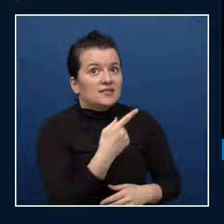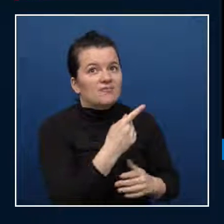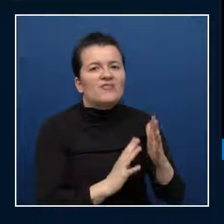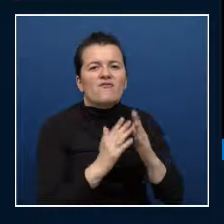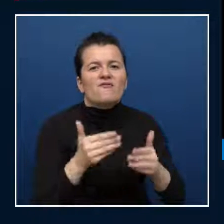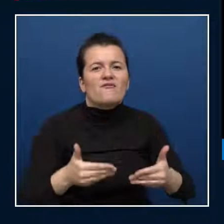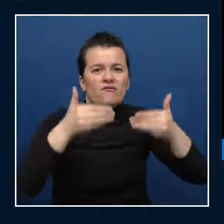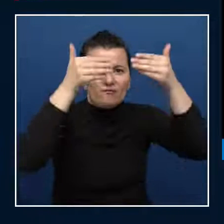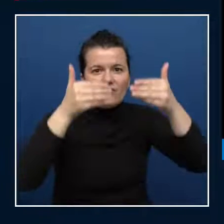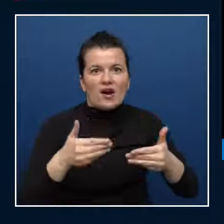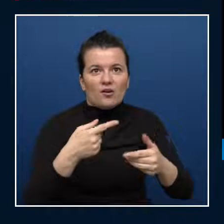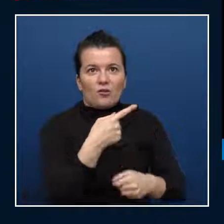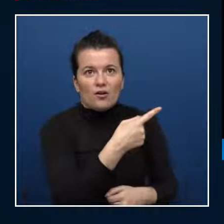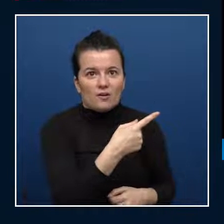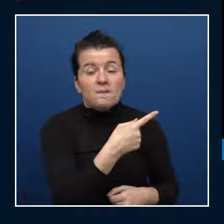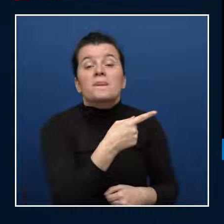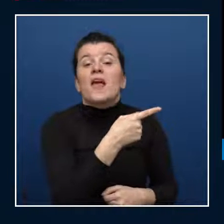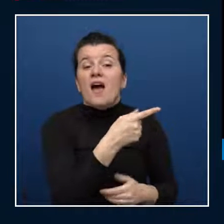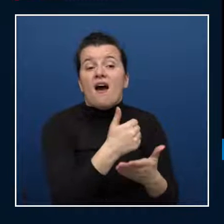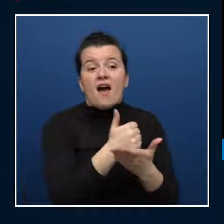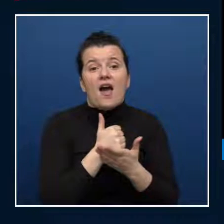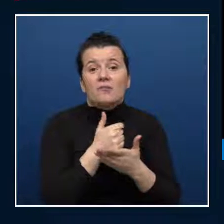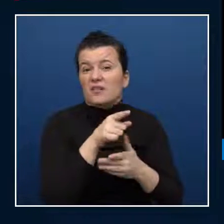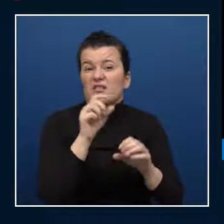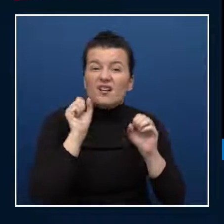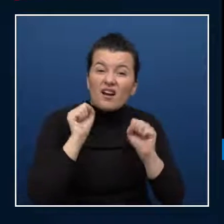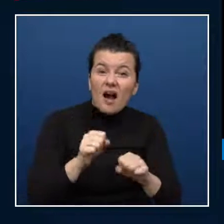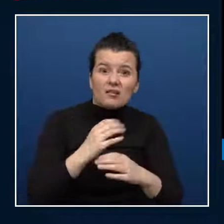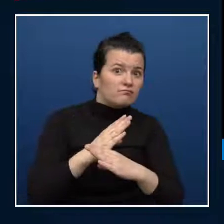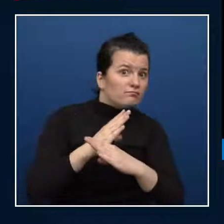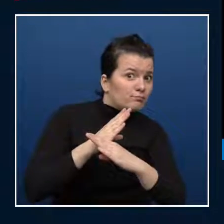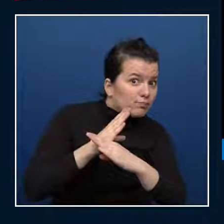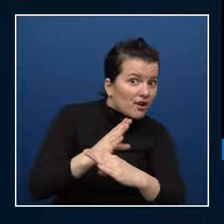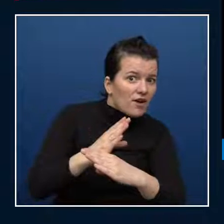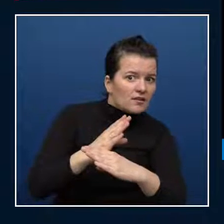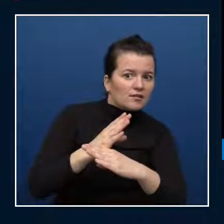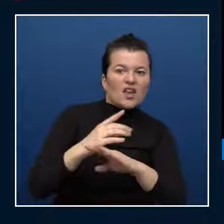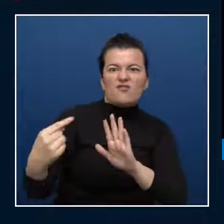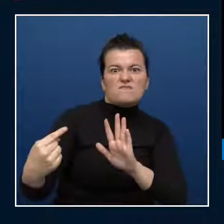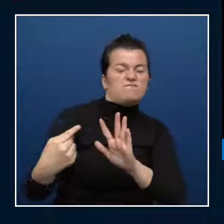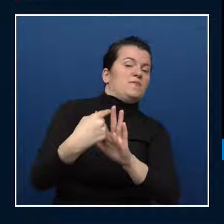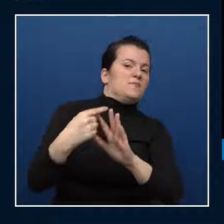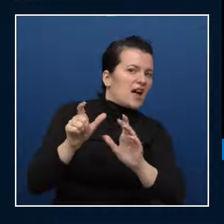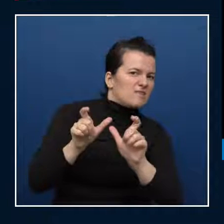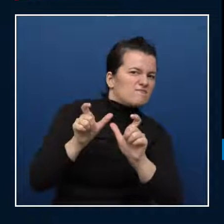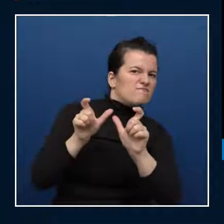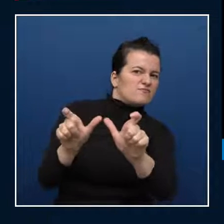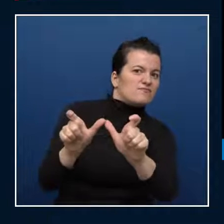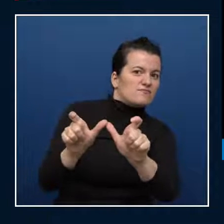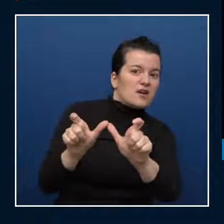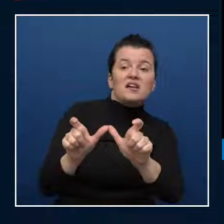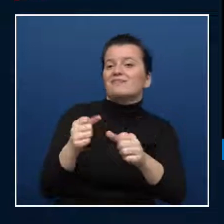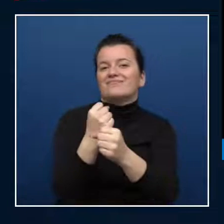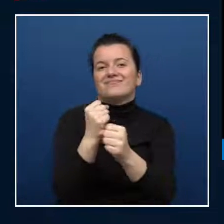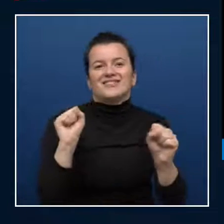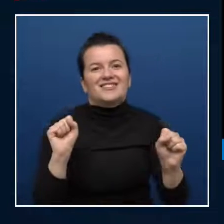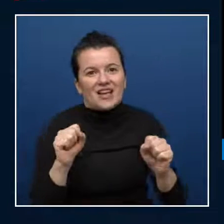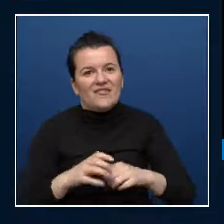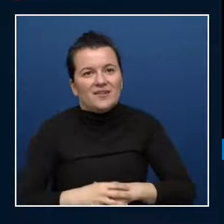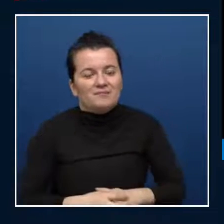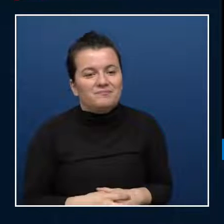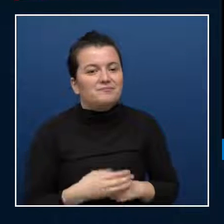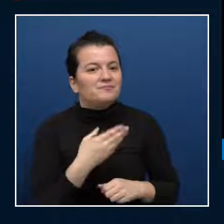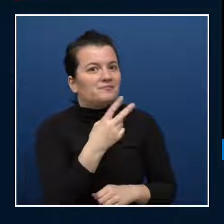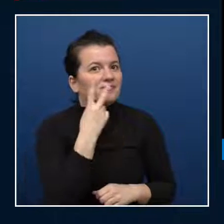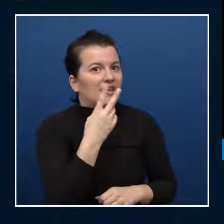and help detect or prevent attacks within your site. So the Web Application Firewall, or the WAF,